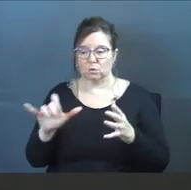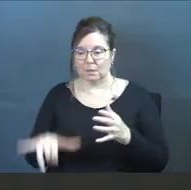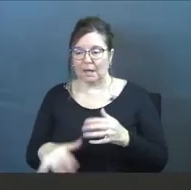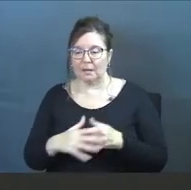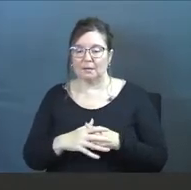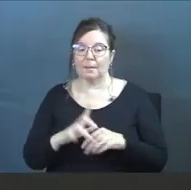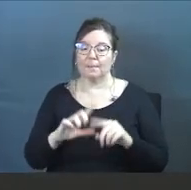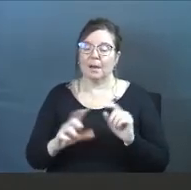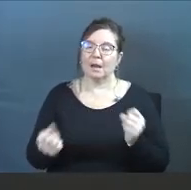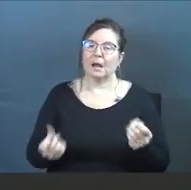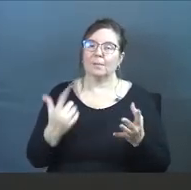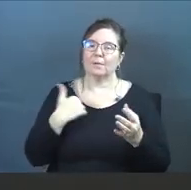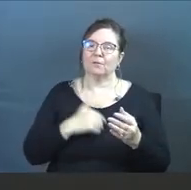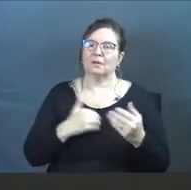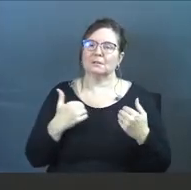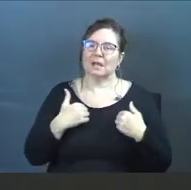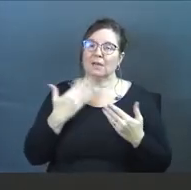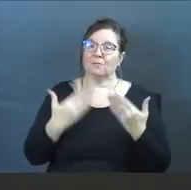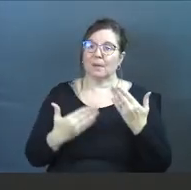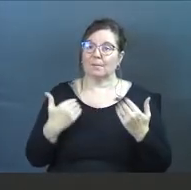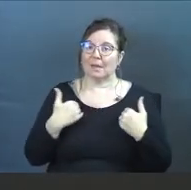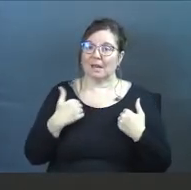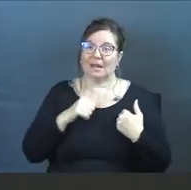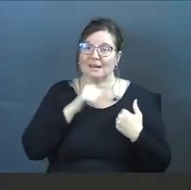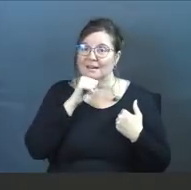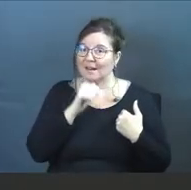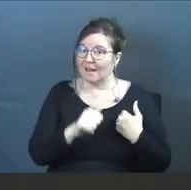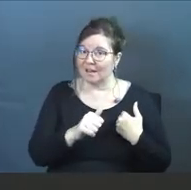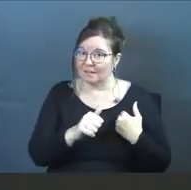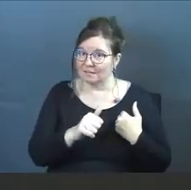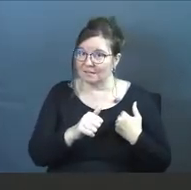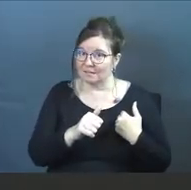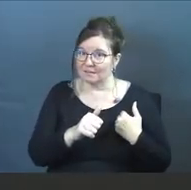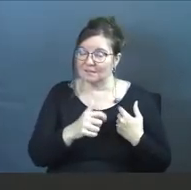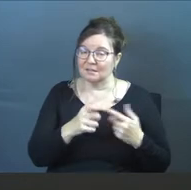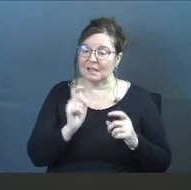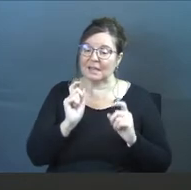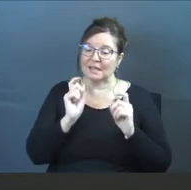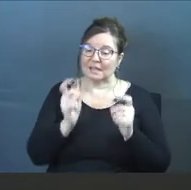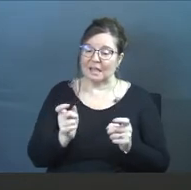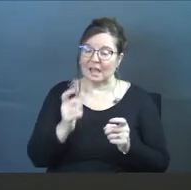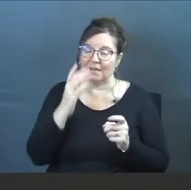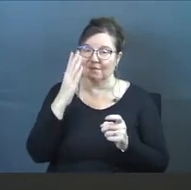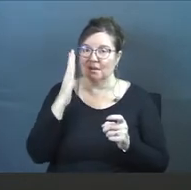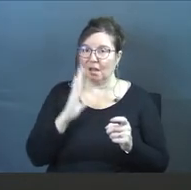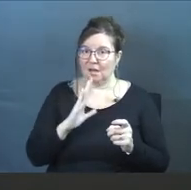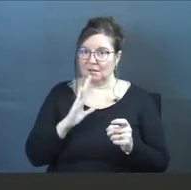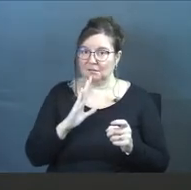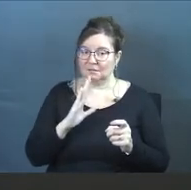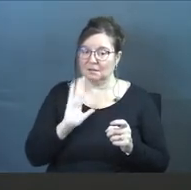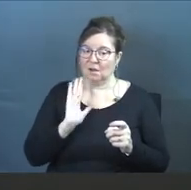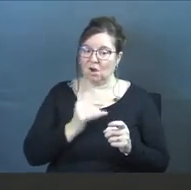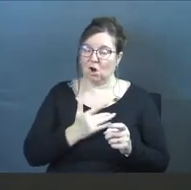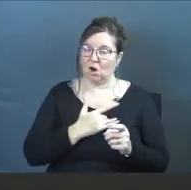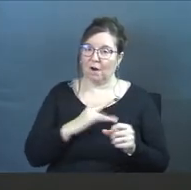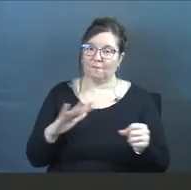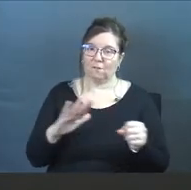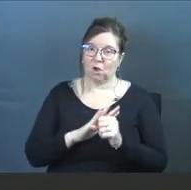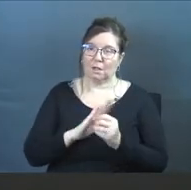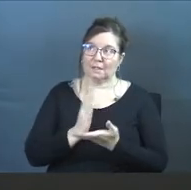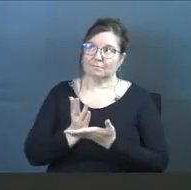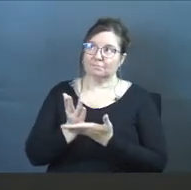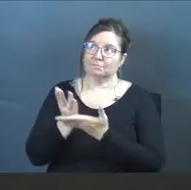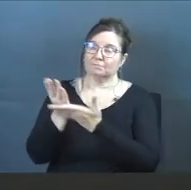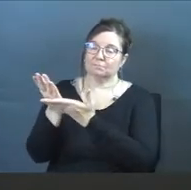to do that. But how many of us have maybe have not gave God our heart fully?